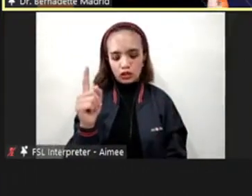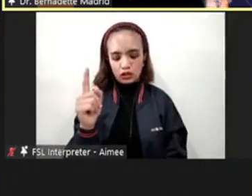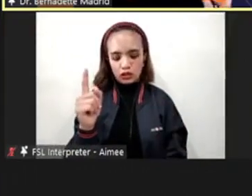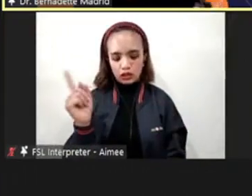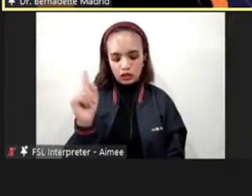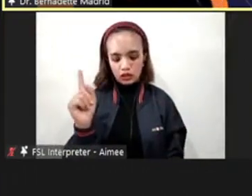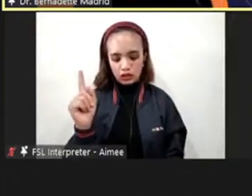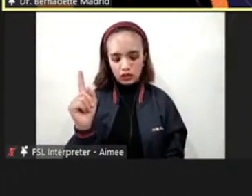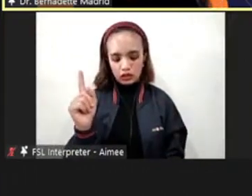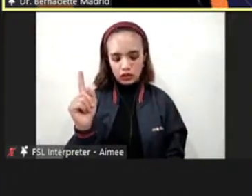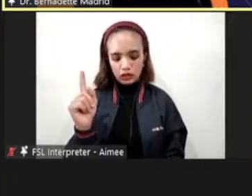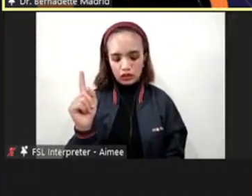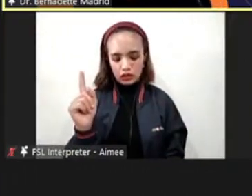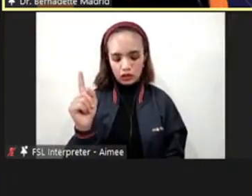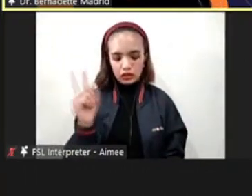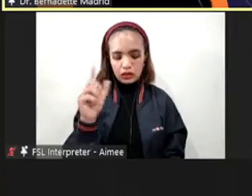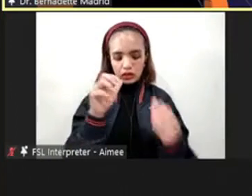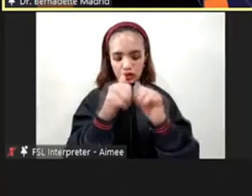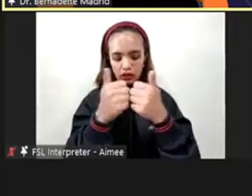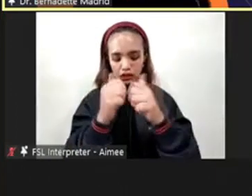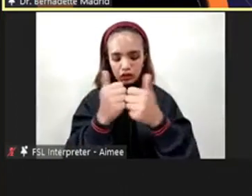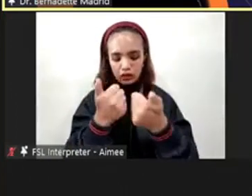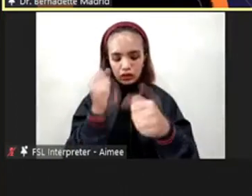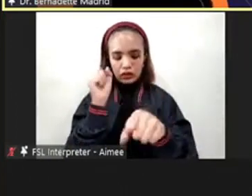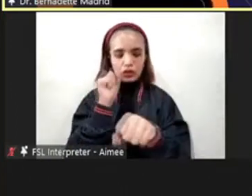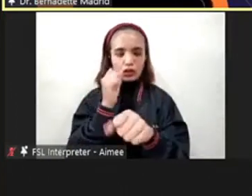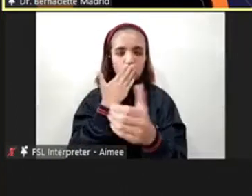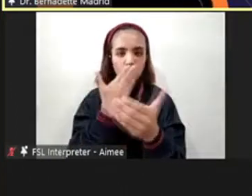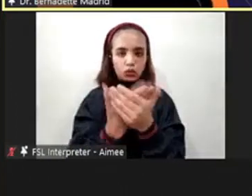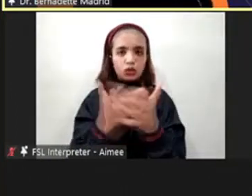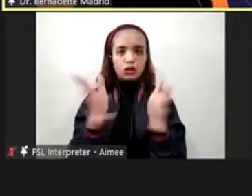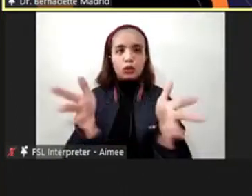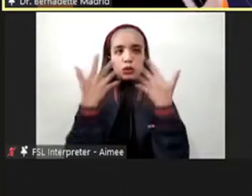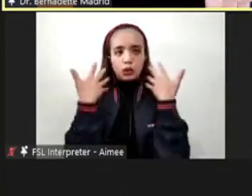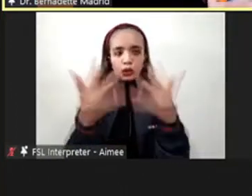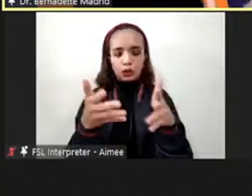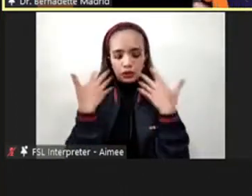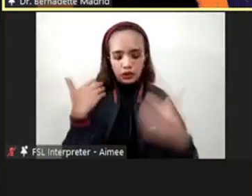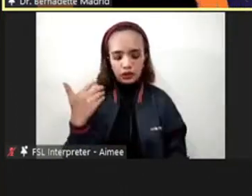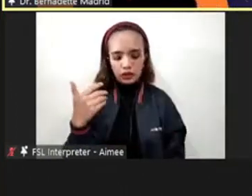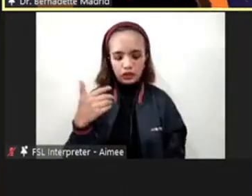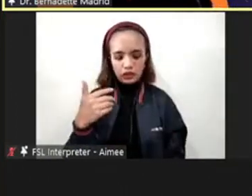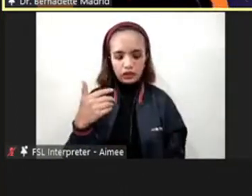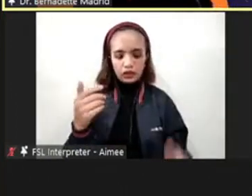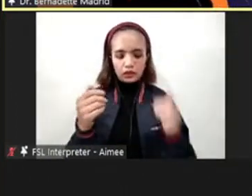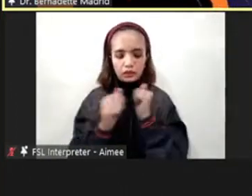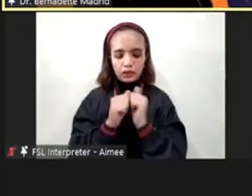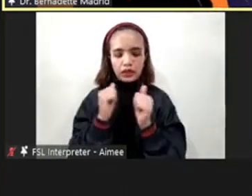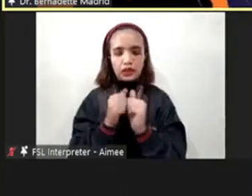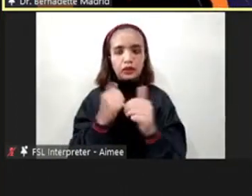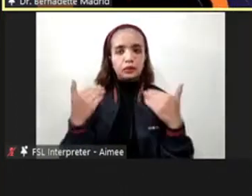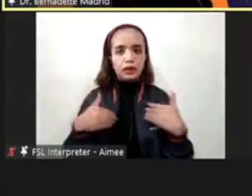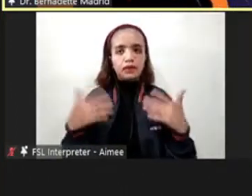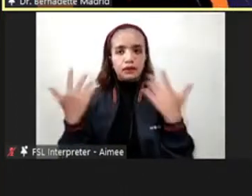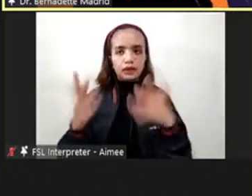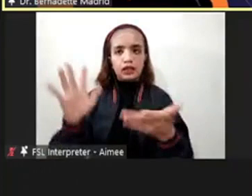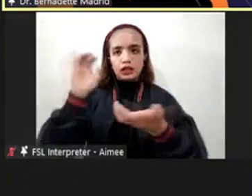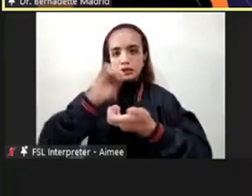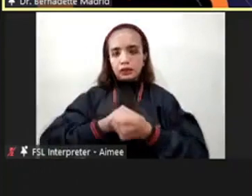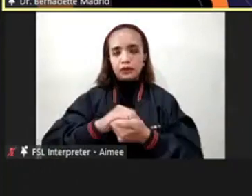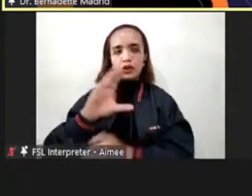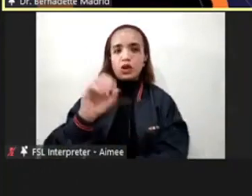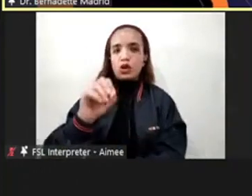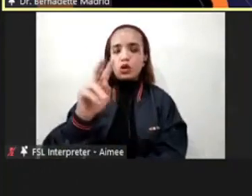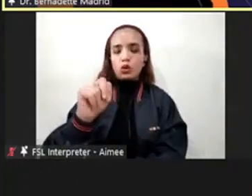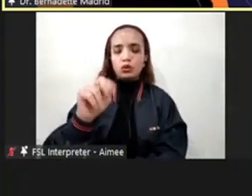as reflection of how good ventilation is. So that means we had also partnership with Consuelo Alger